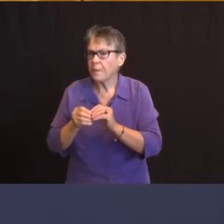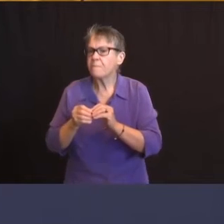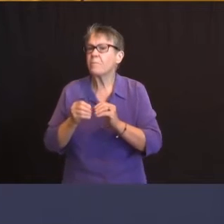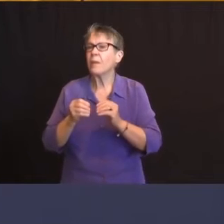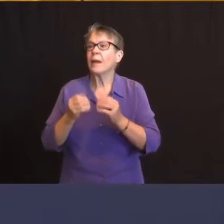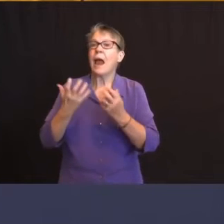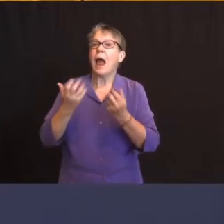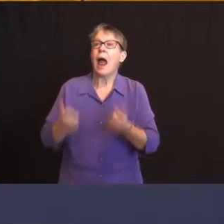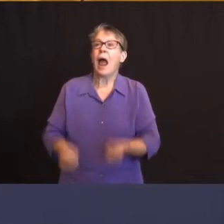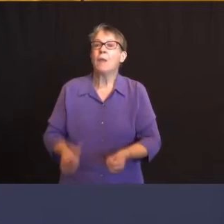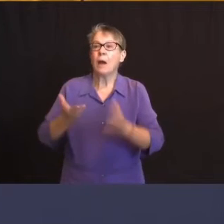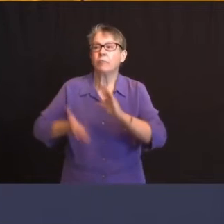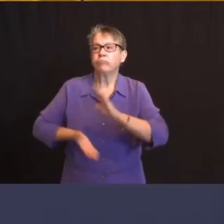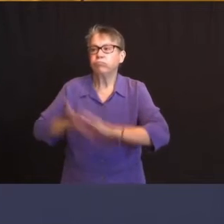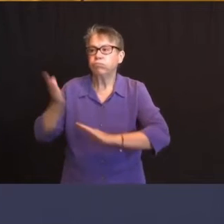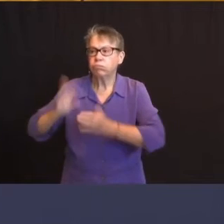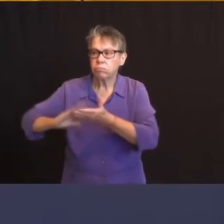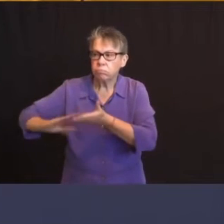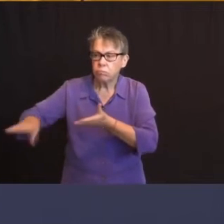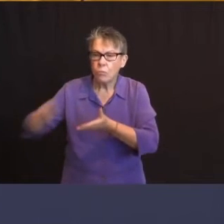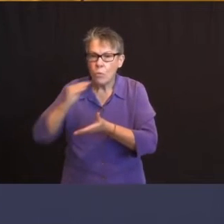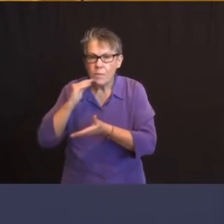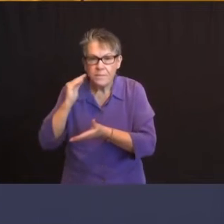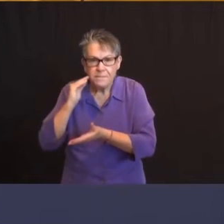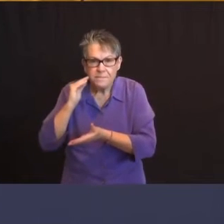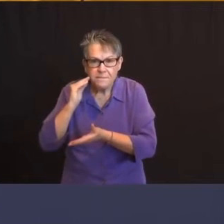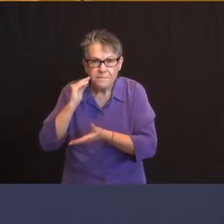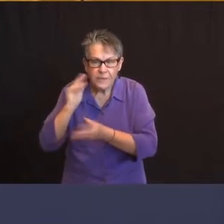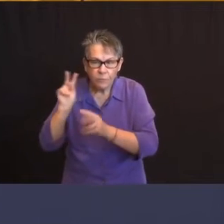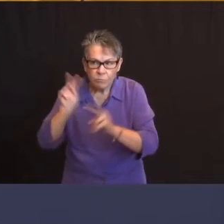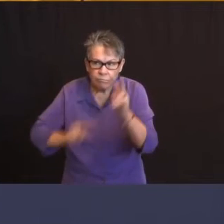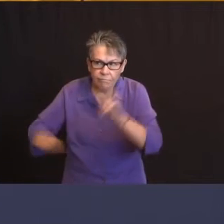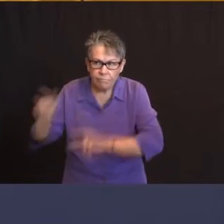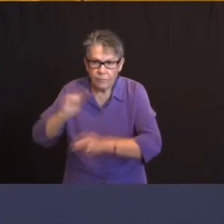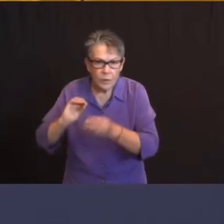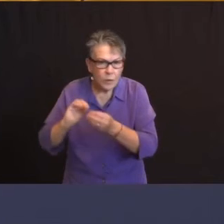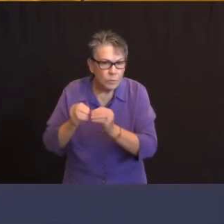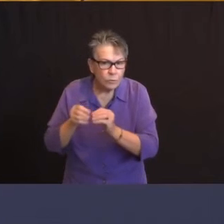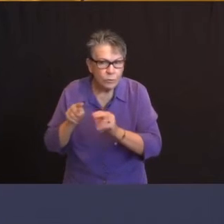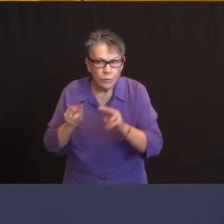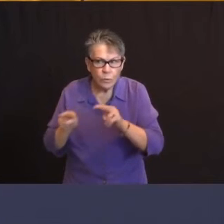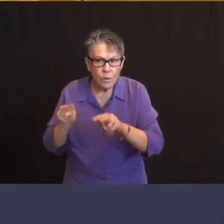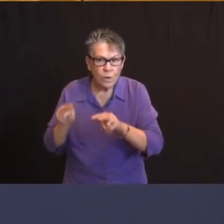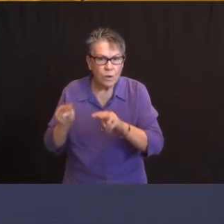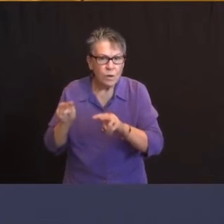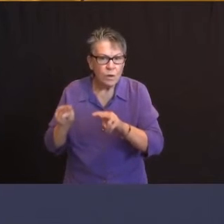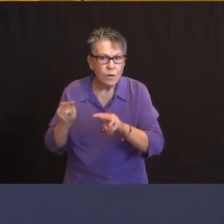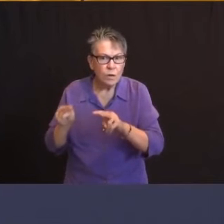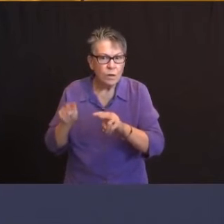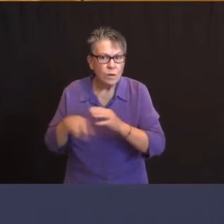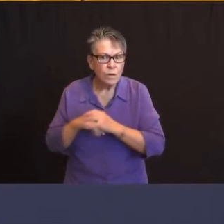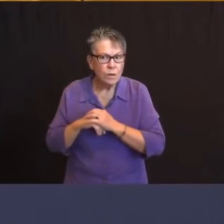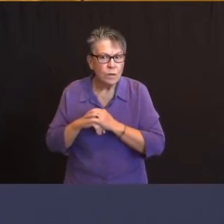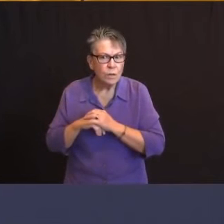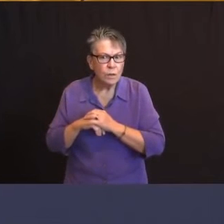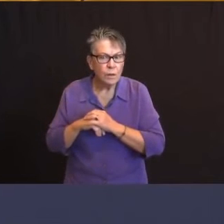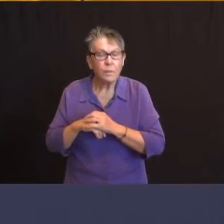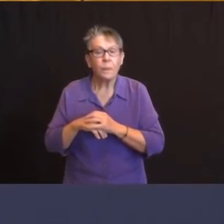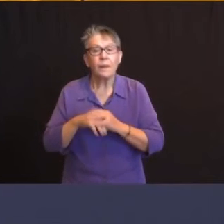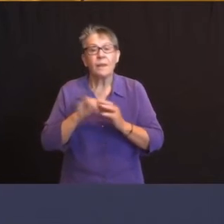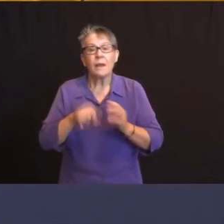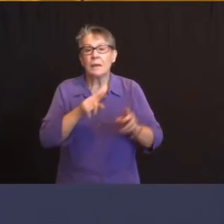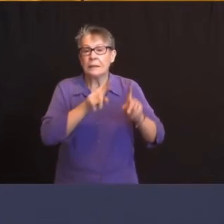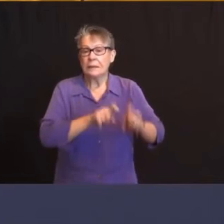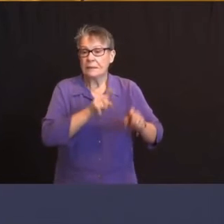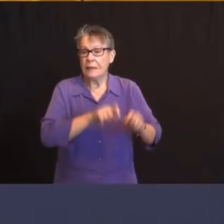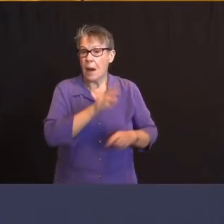the Binax Now and or the Q Health tests. What's your guess on the impact on spot positivity? And I'd